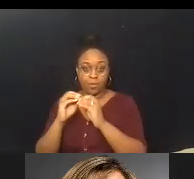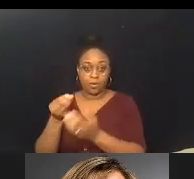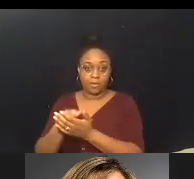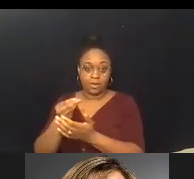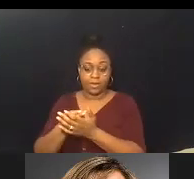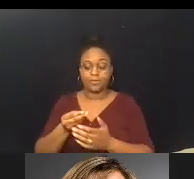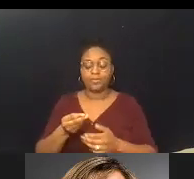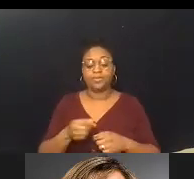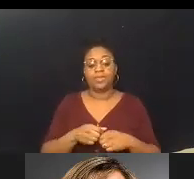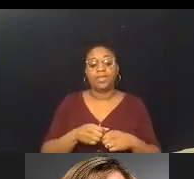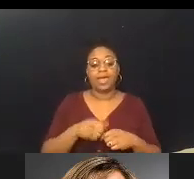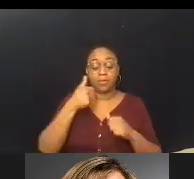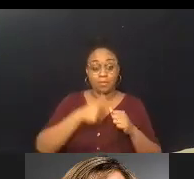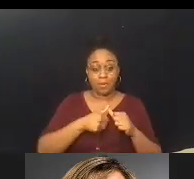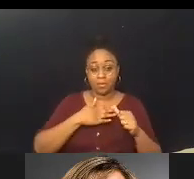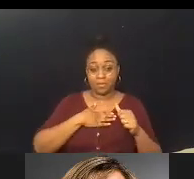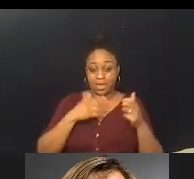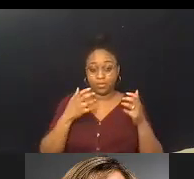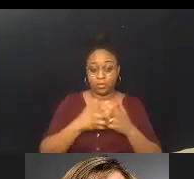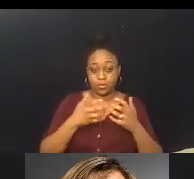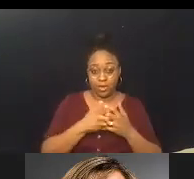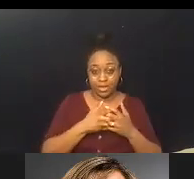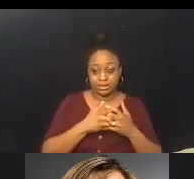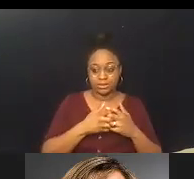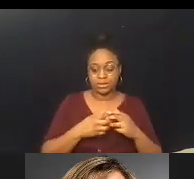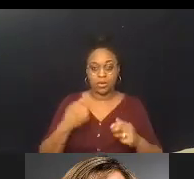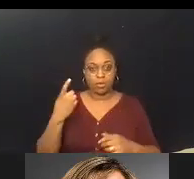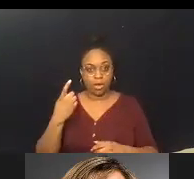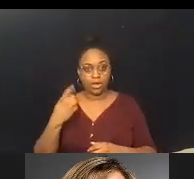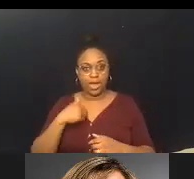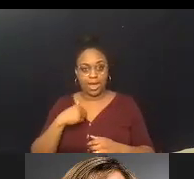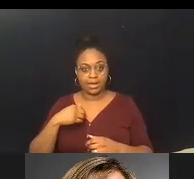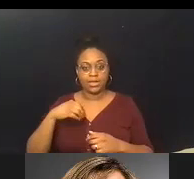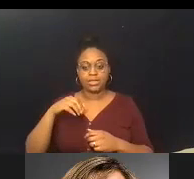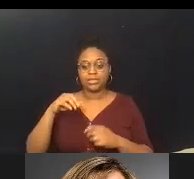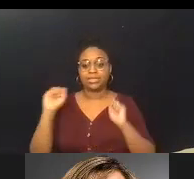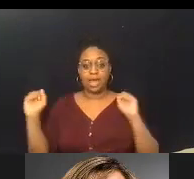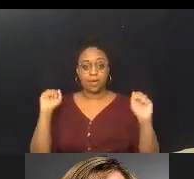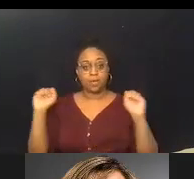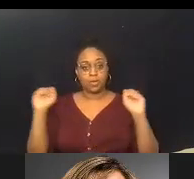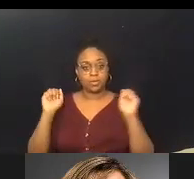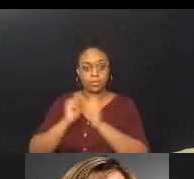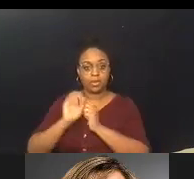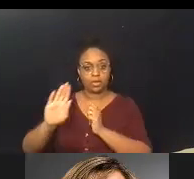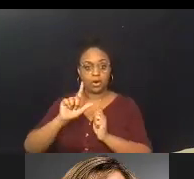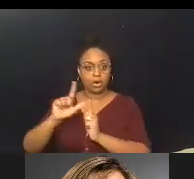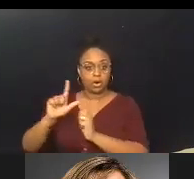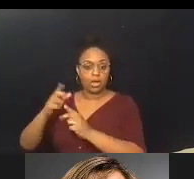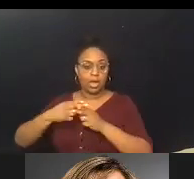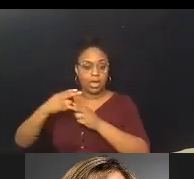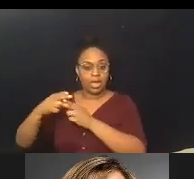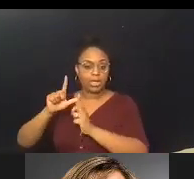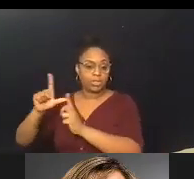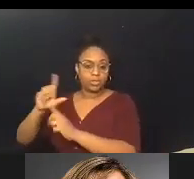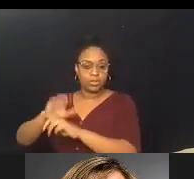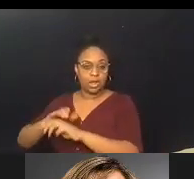remember very specifically having a roommate who had like monogrammed towels. And I just kind of brought like the old towels that my